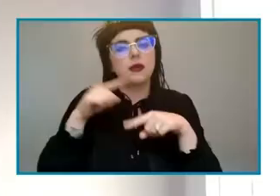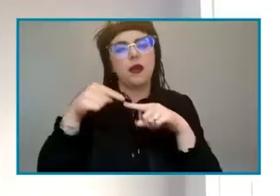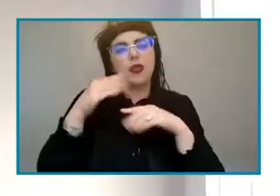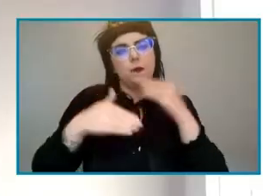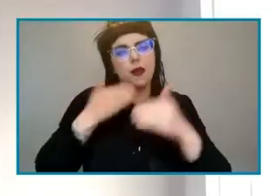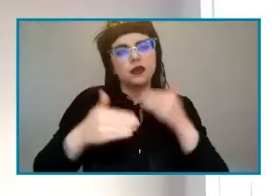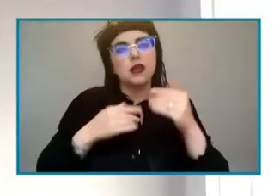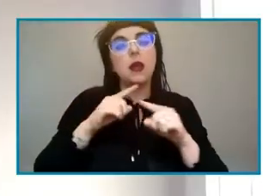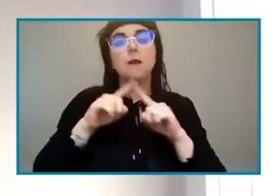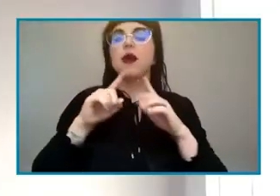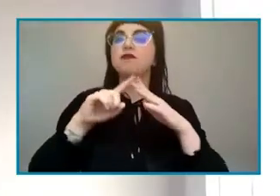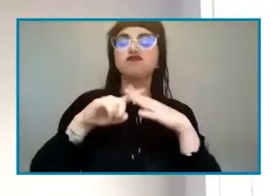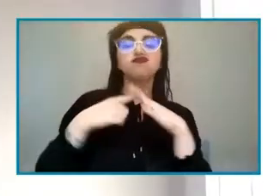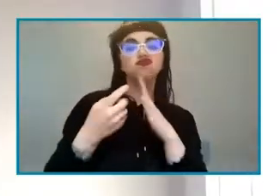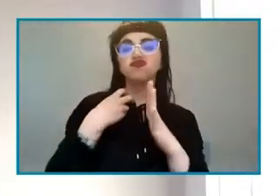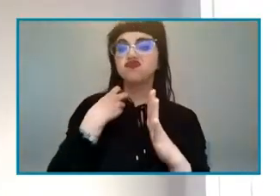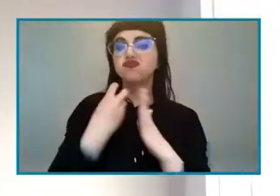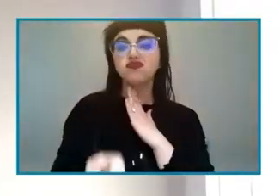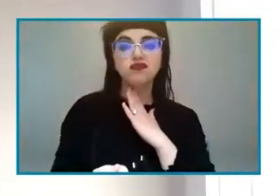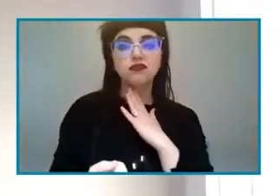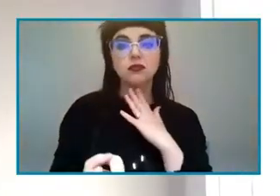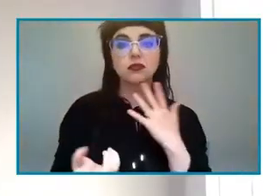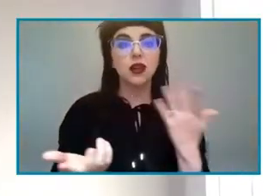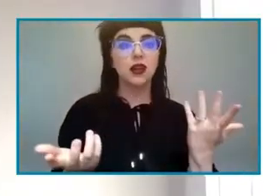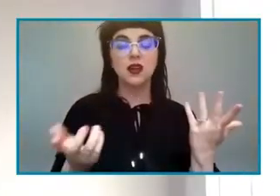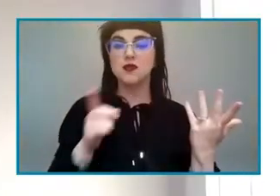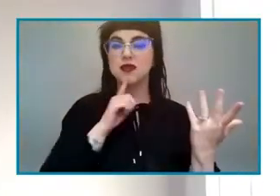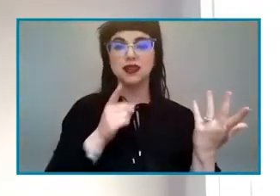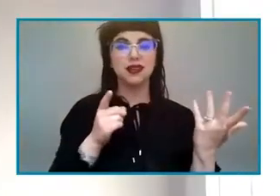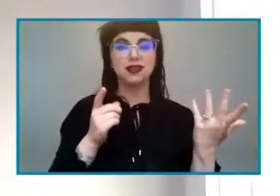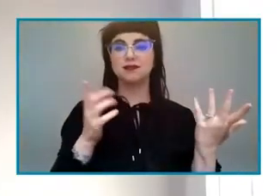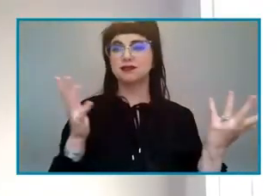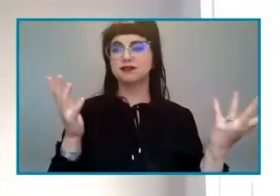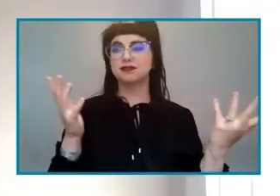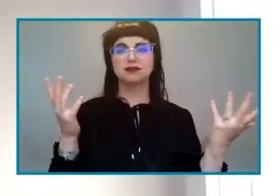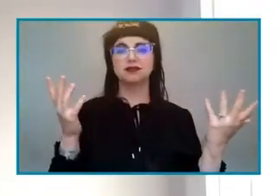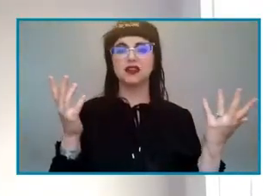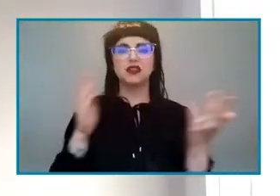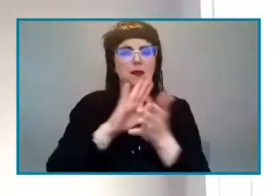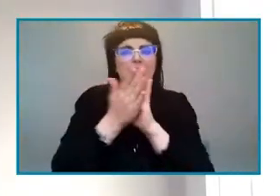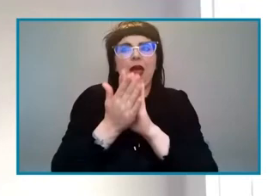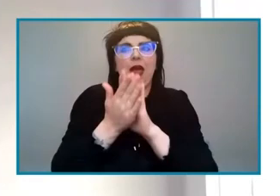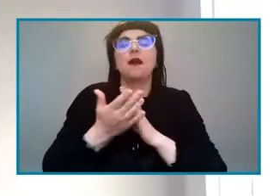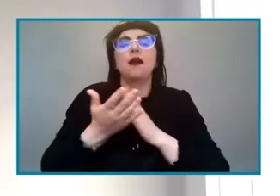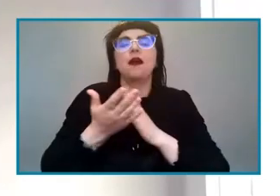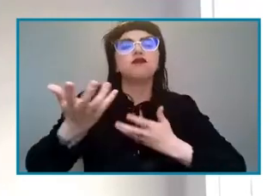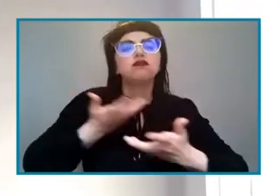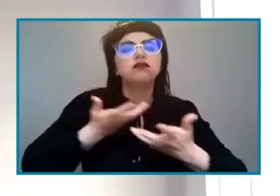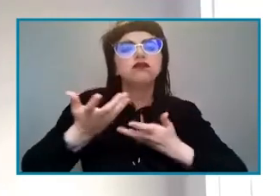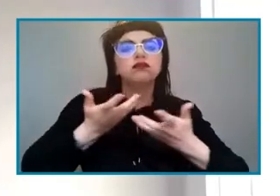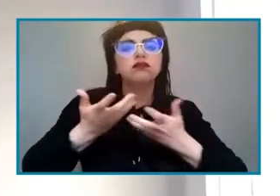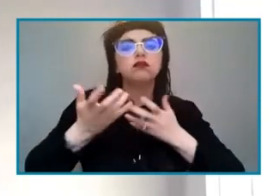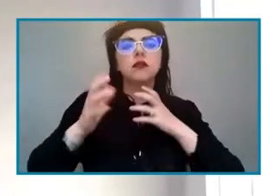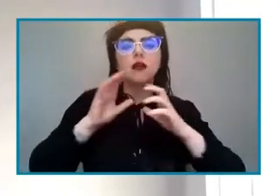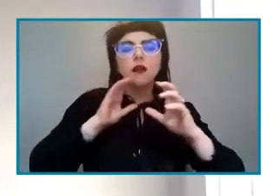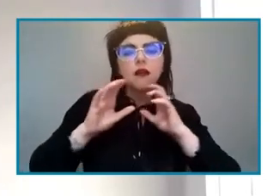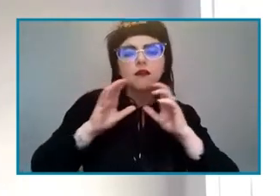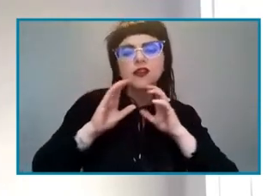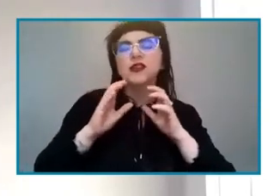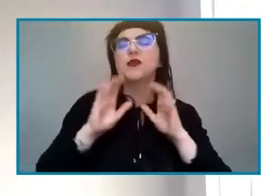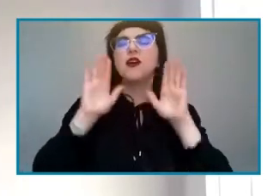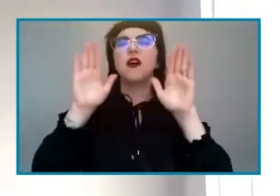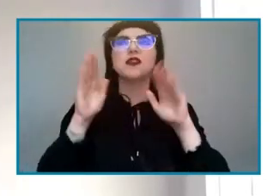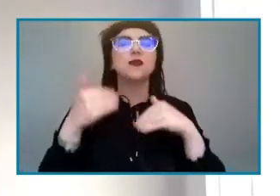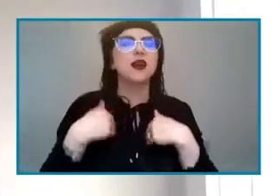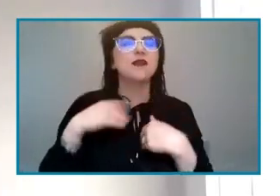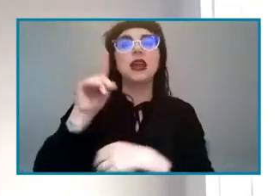started doing it, it just became, like Celia said, a conversation. And it was great to have Denise in the room as a veteran,